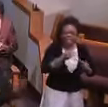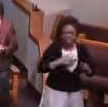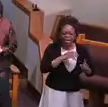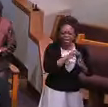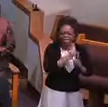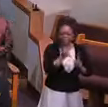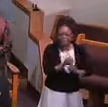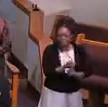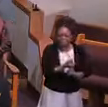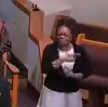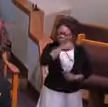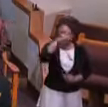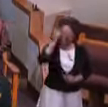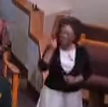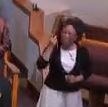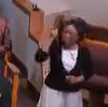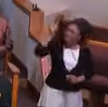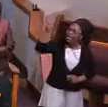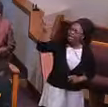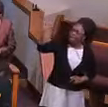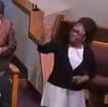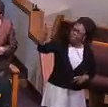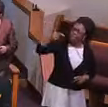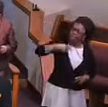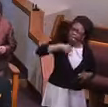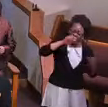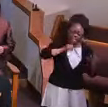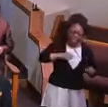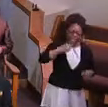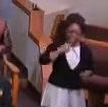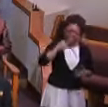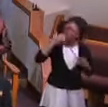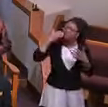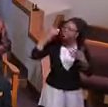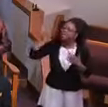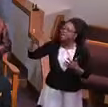It's because of him I can say thank you.